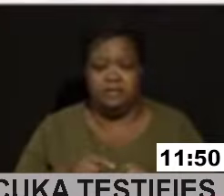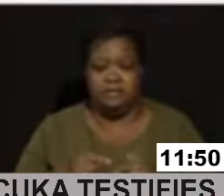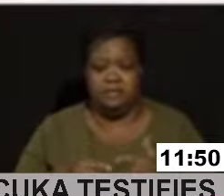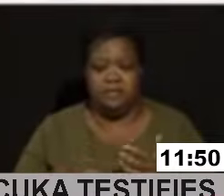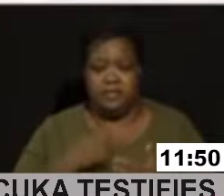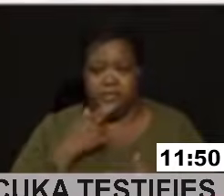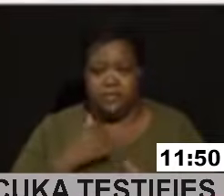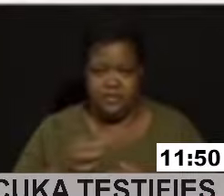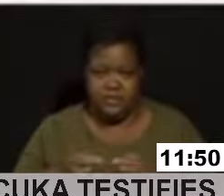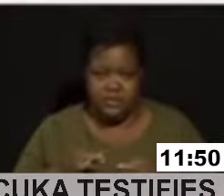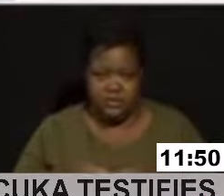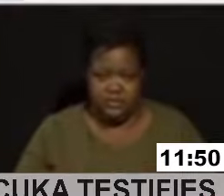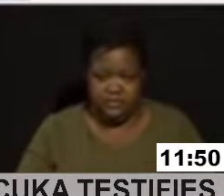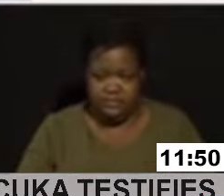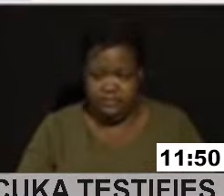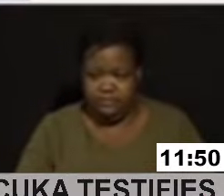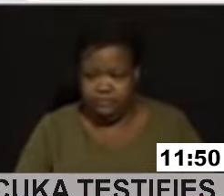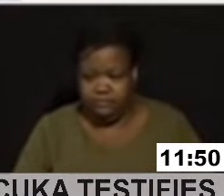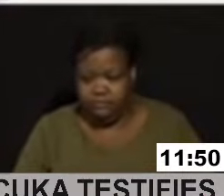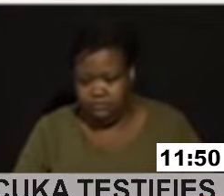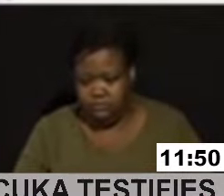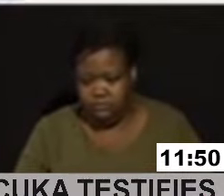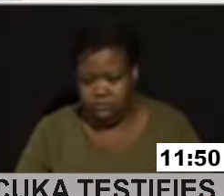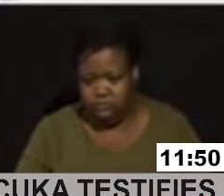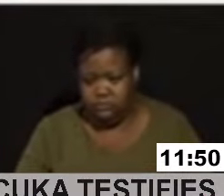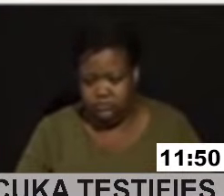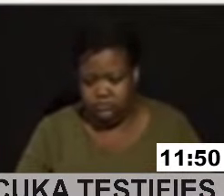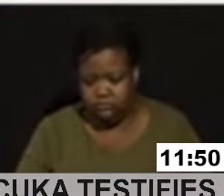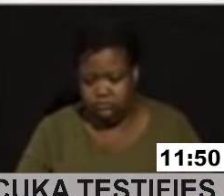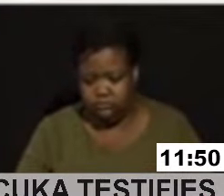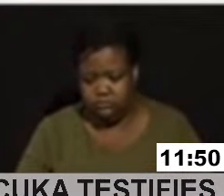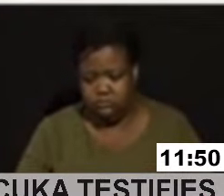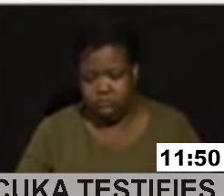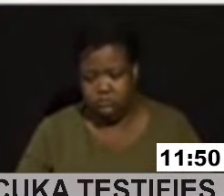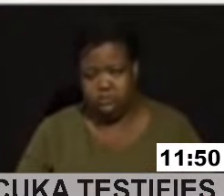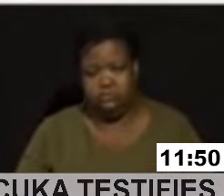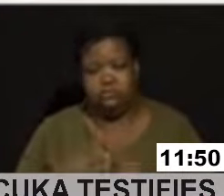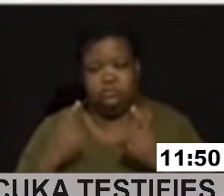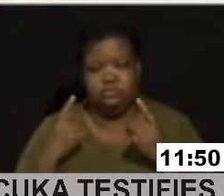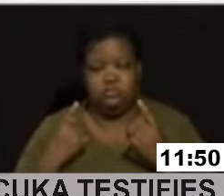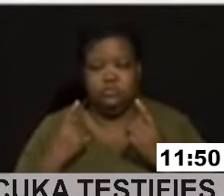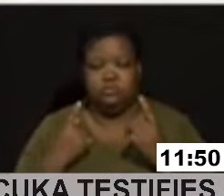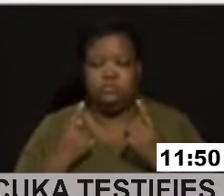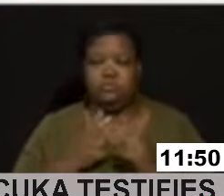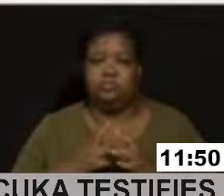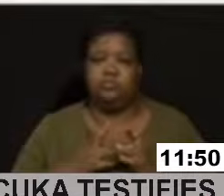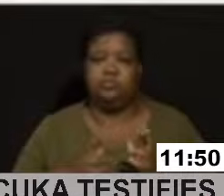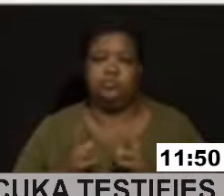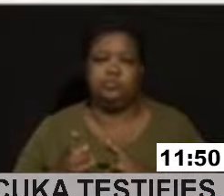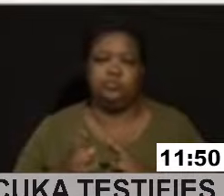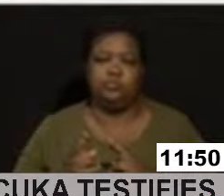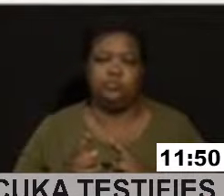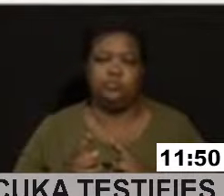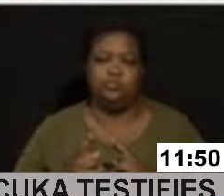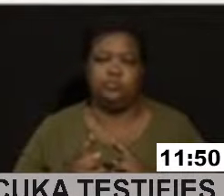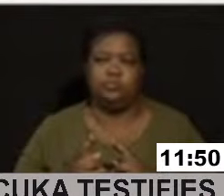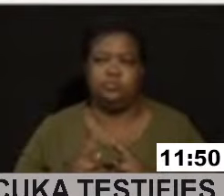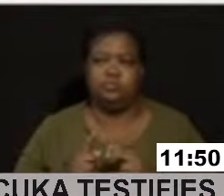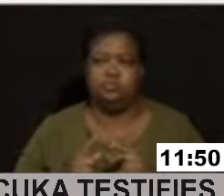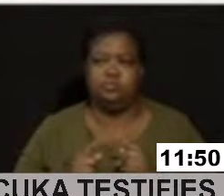aspects? But I thought I'd already referred, for example, to the Biko